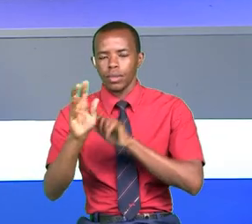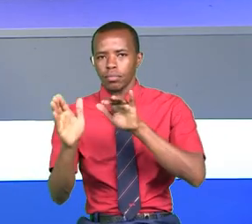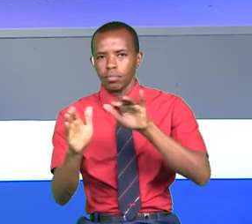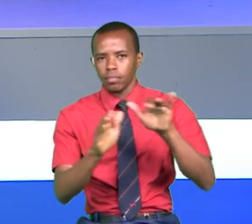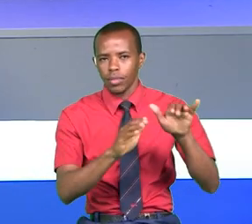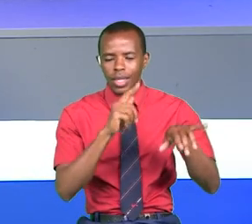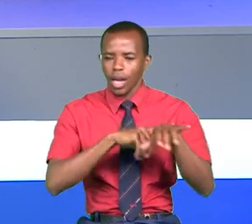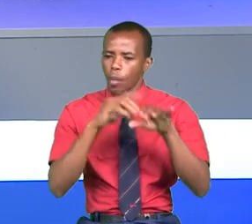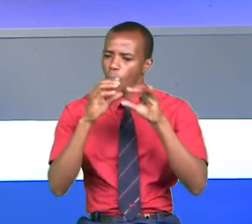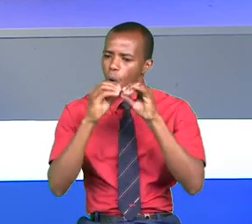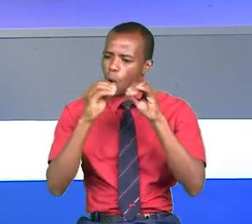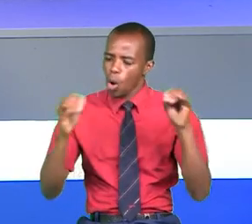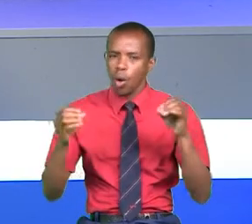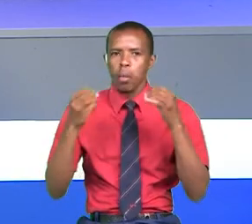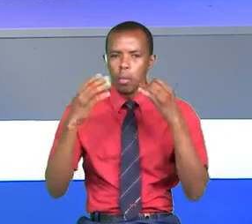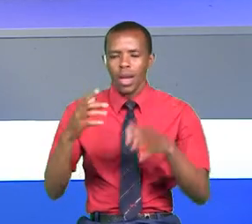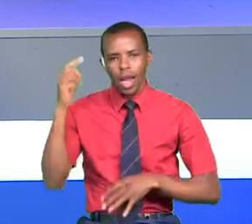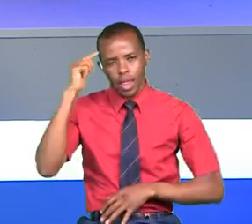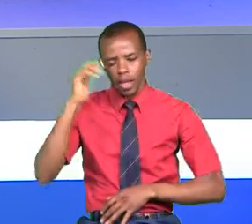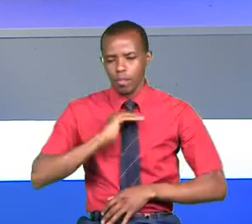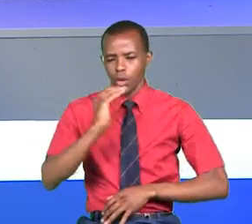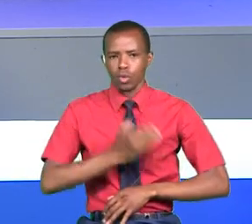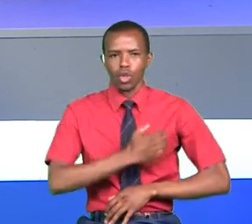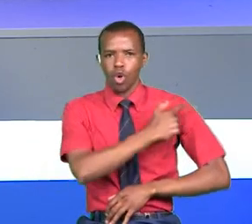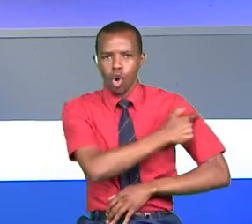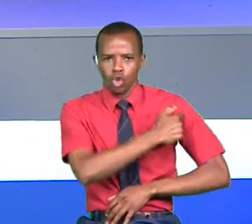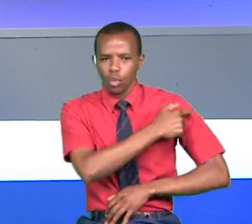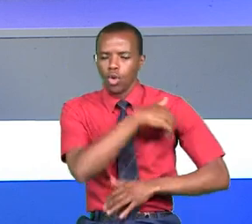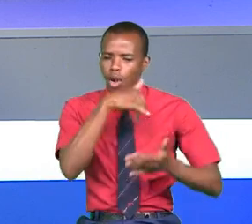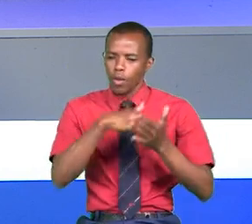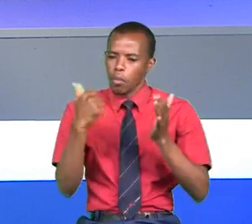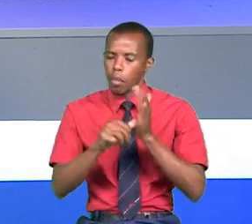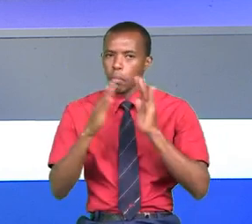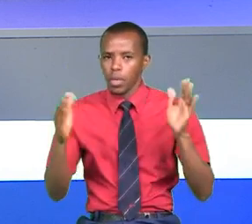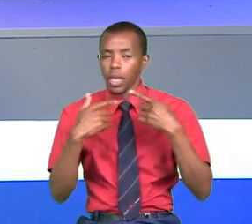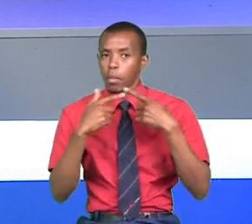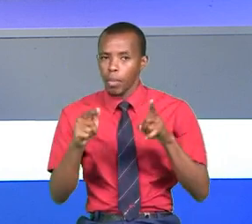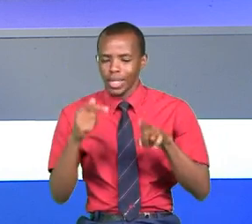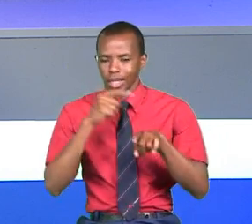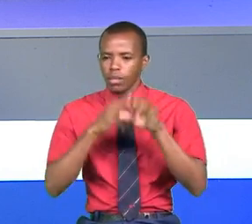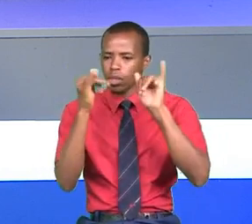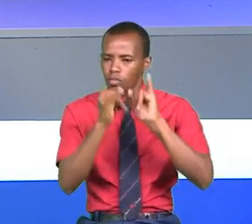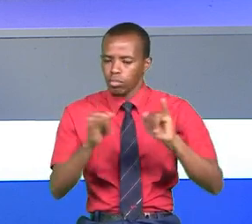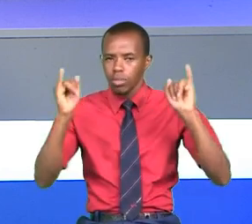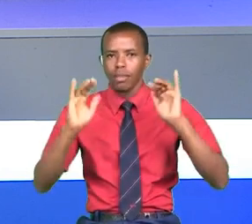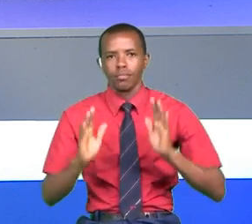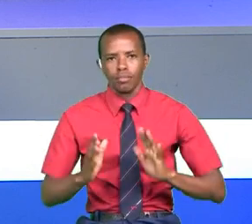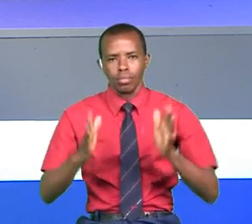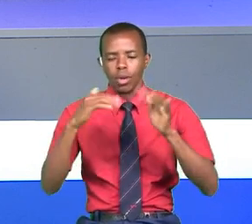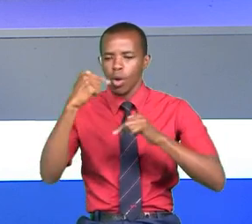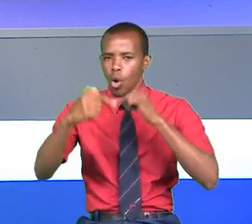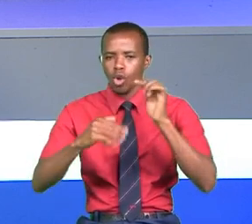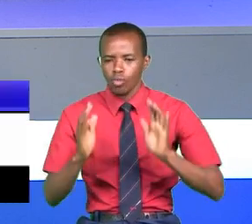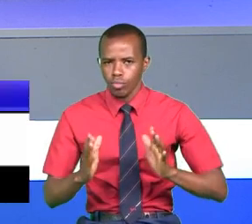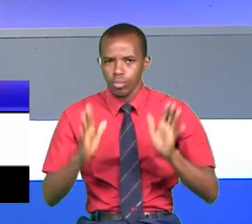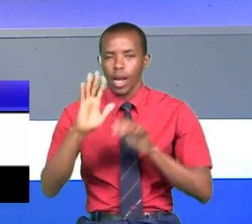For a long time now, many have associated Pumwani Maternity Hospital with scandals. However, in light of the Mashujaa celebrations, we continue to